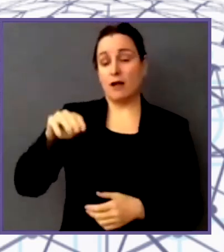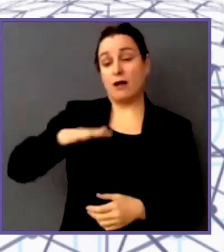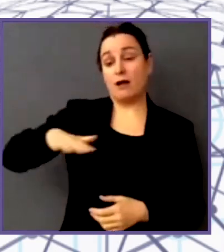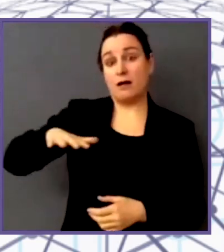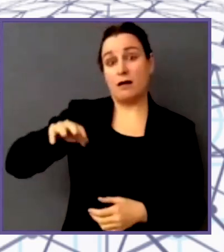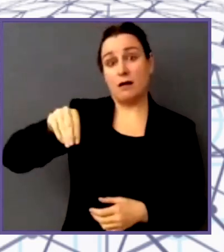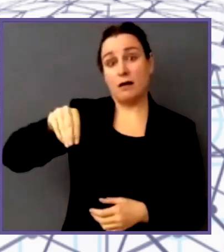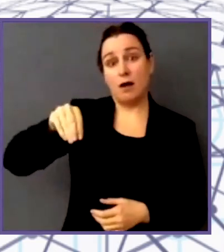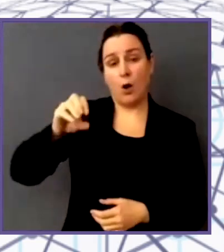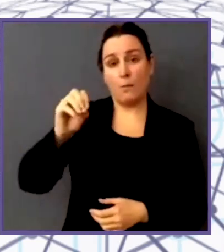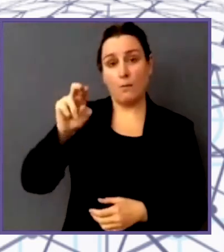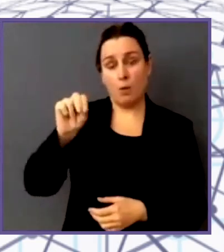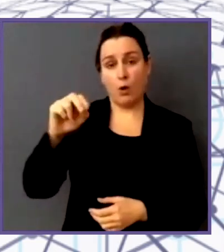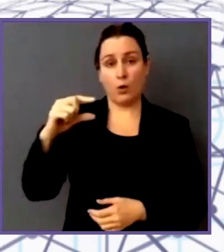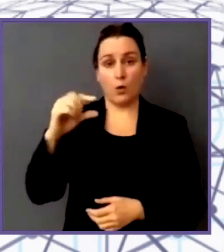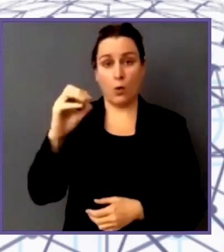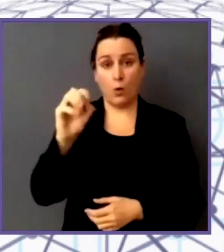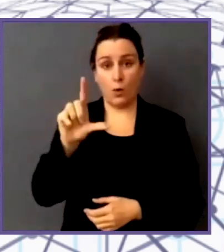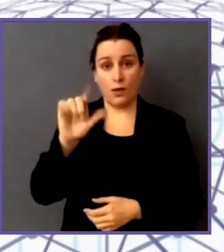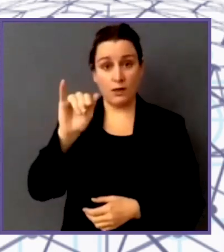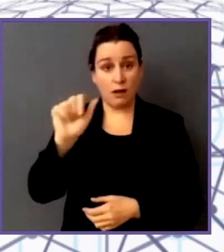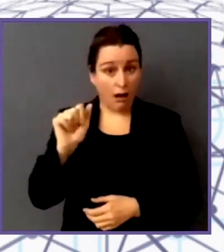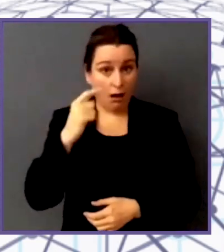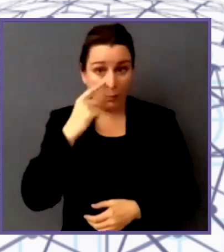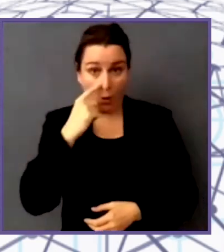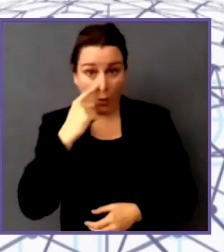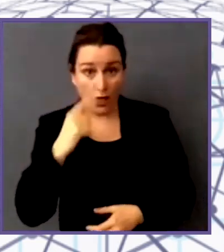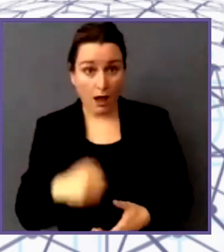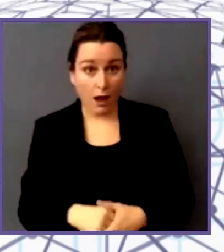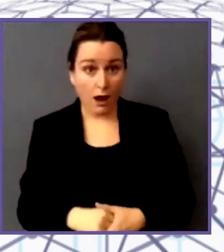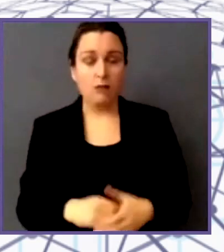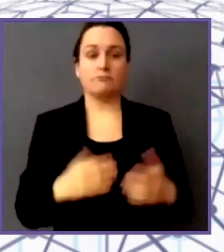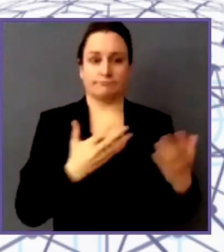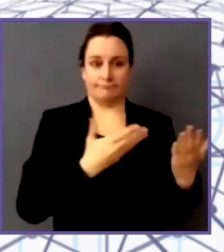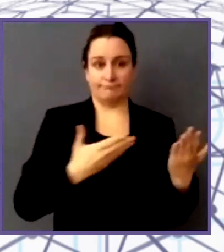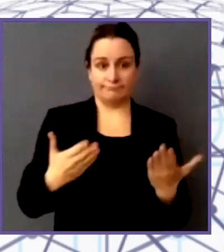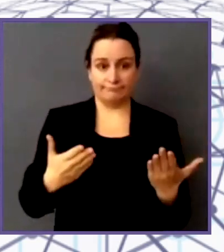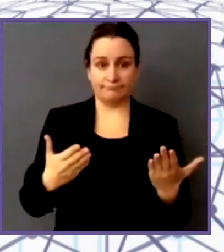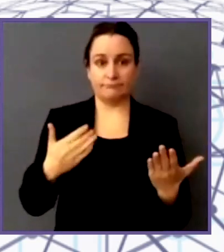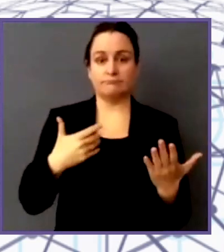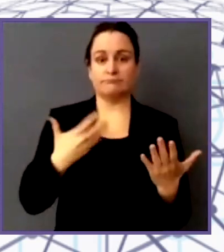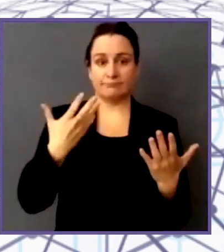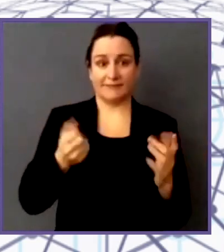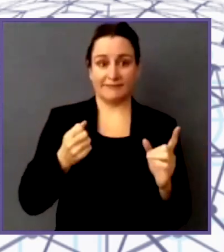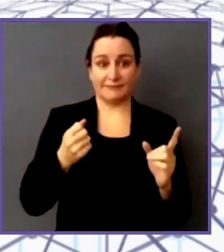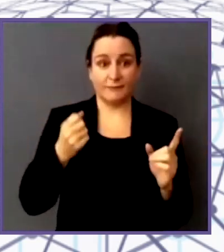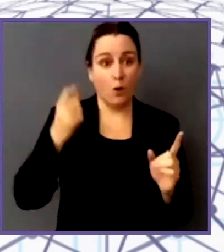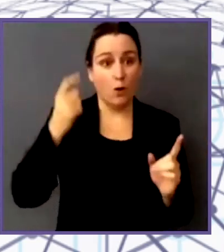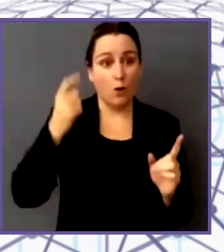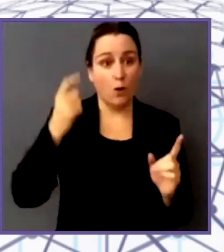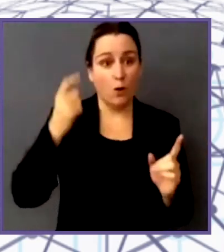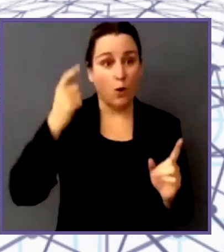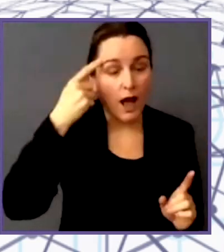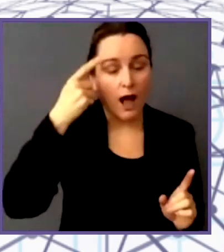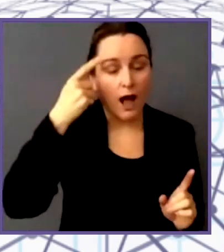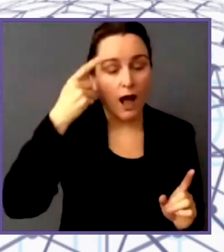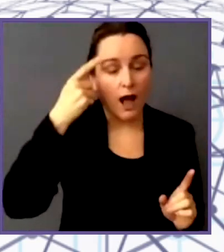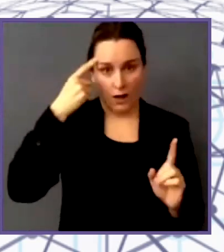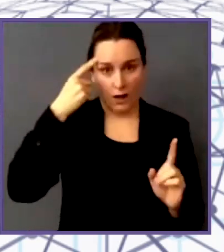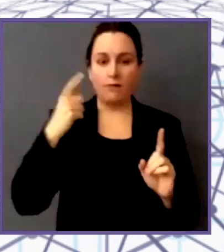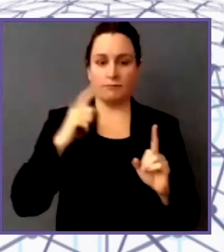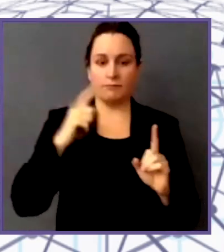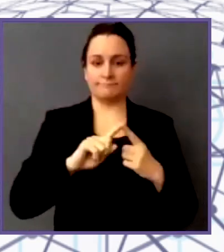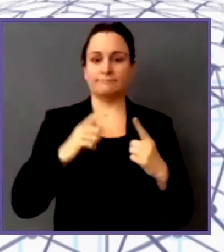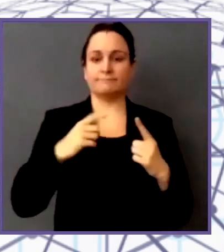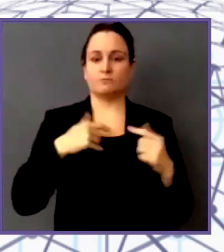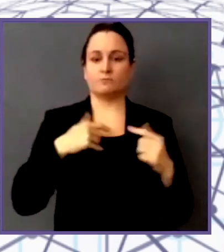Universal Progress ILC, represented here by Tamirhu Narangarel. Tamir is also joined by Amartaya Mungpad from